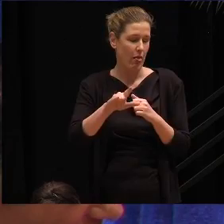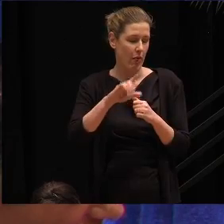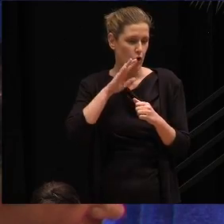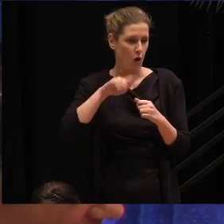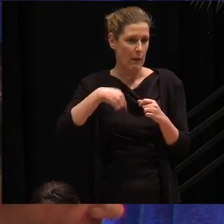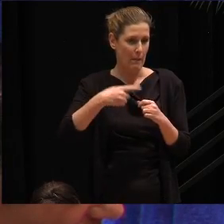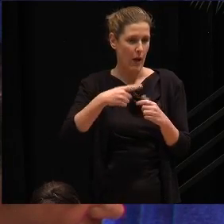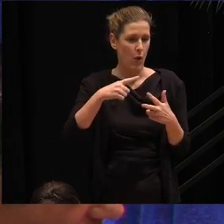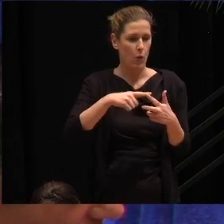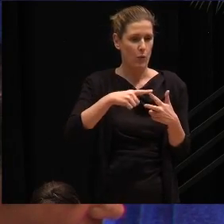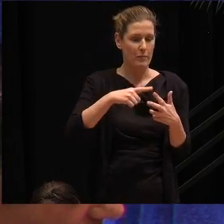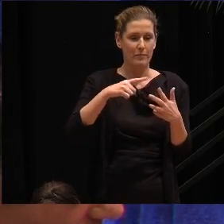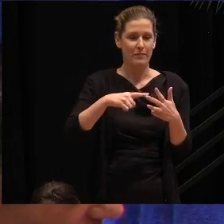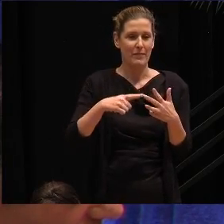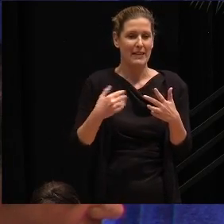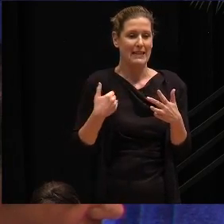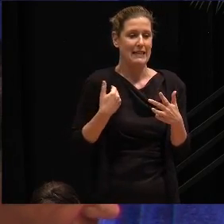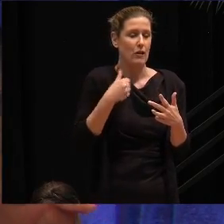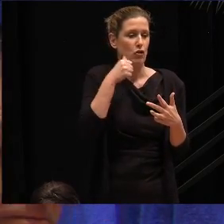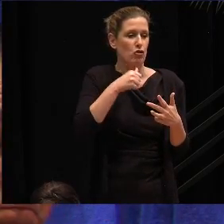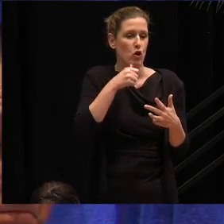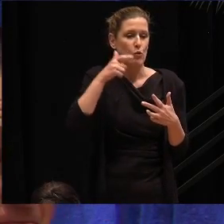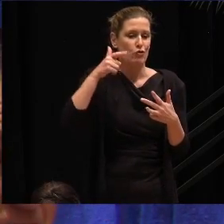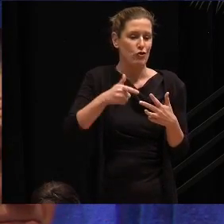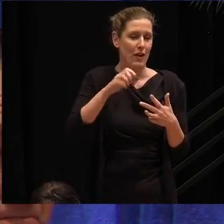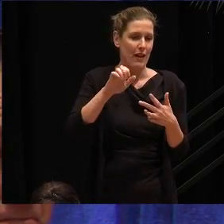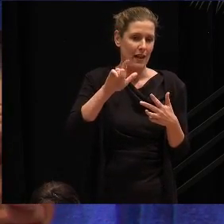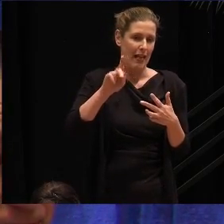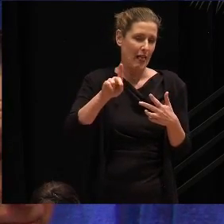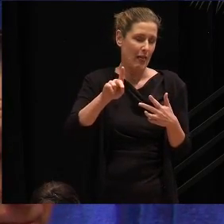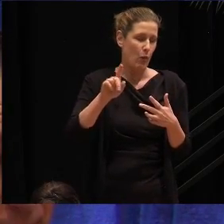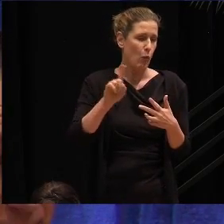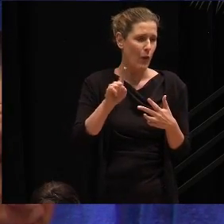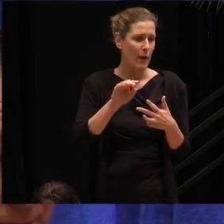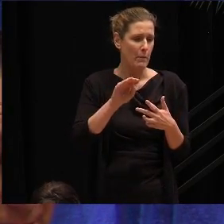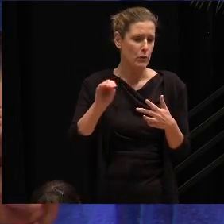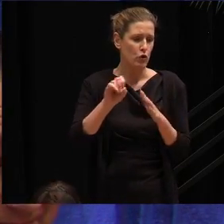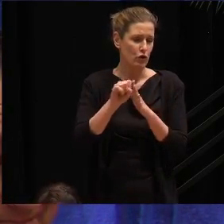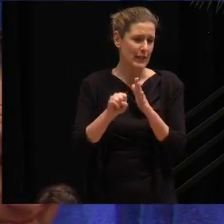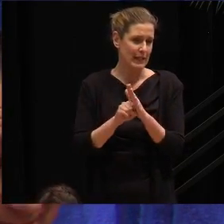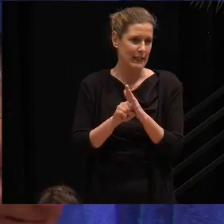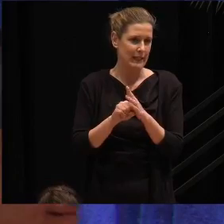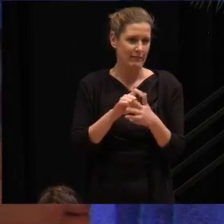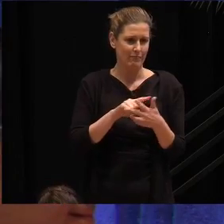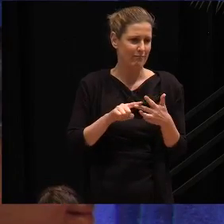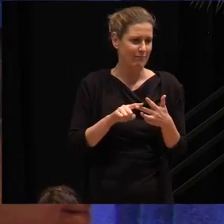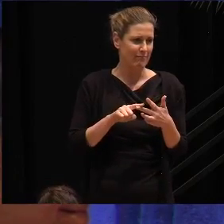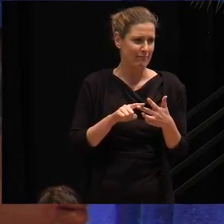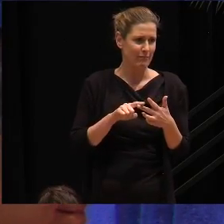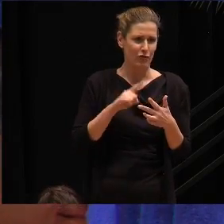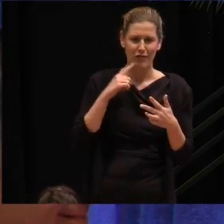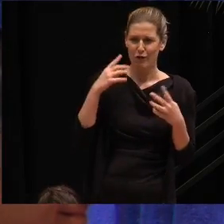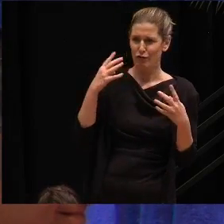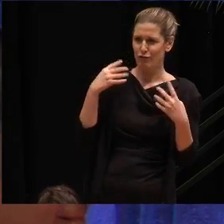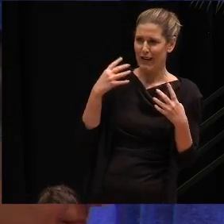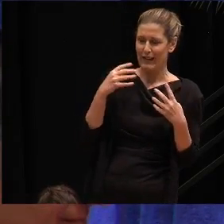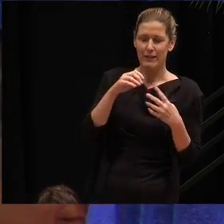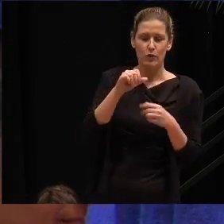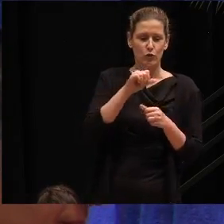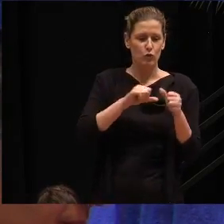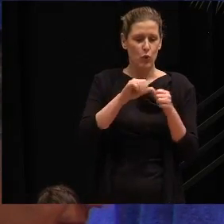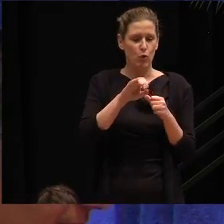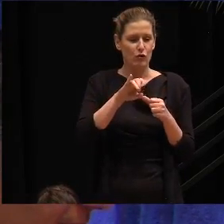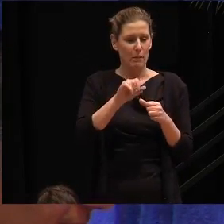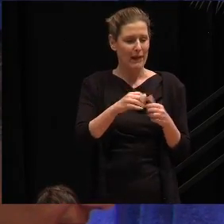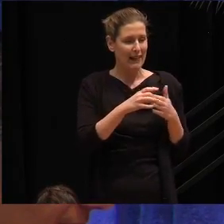who shot an elk in Missouri. So it's really crazy, right? Social media is leading to